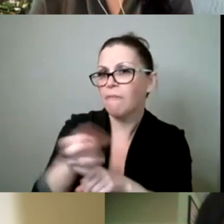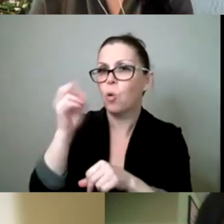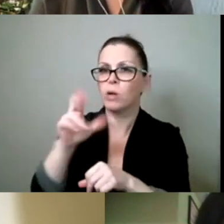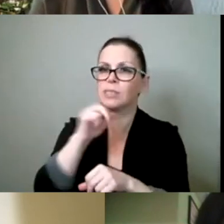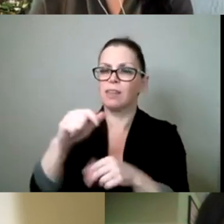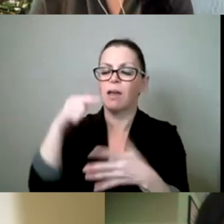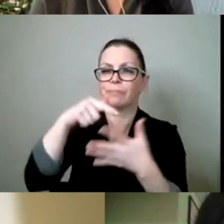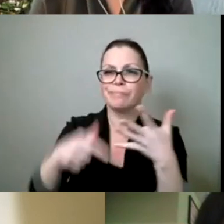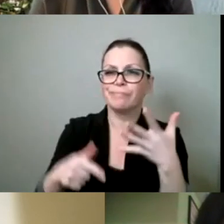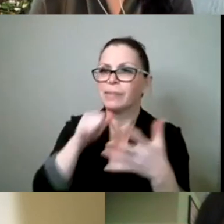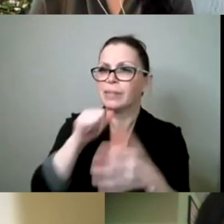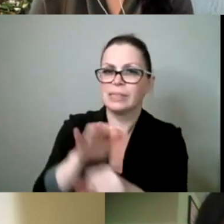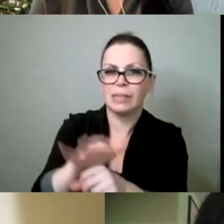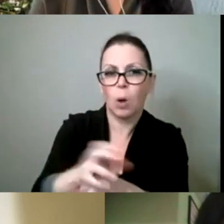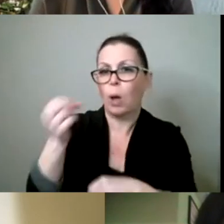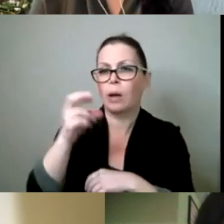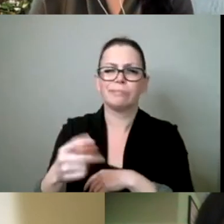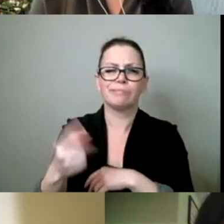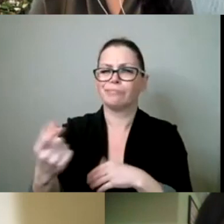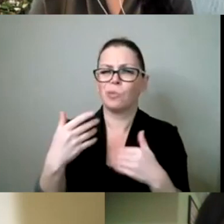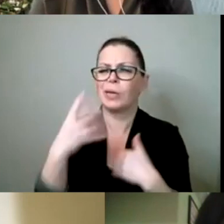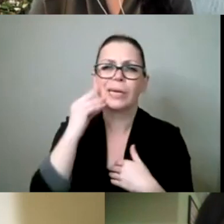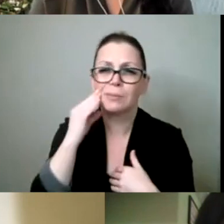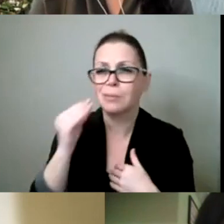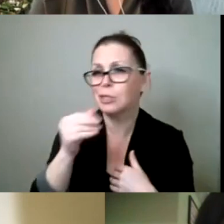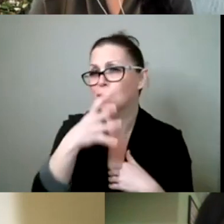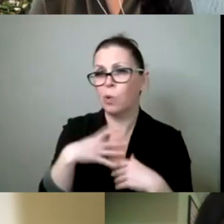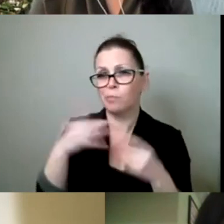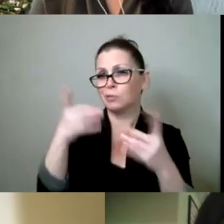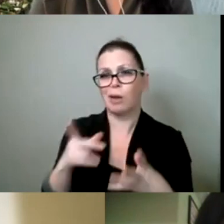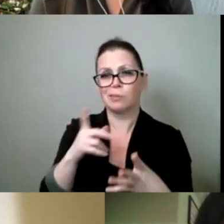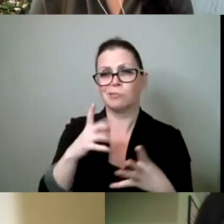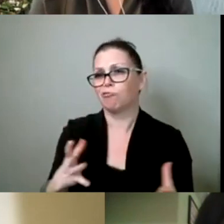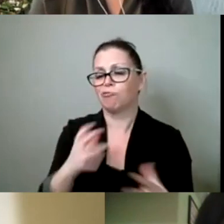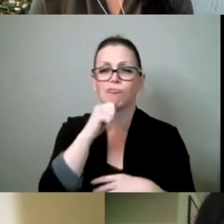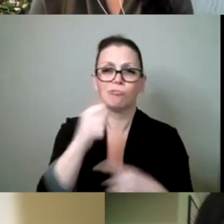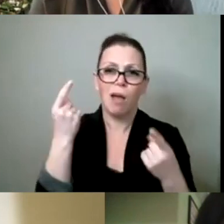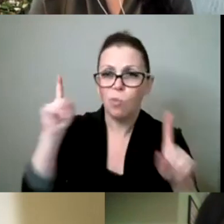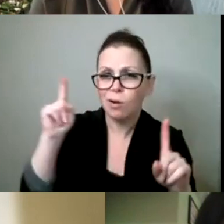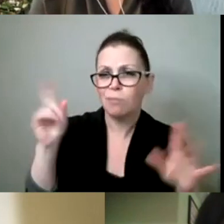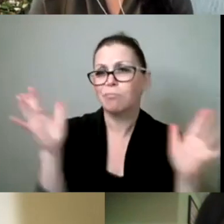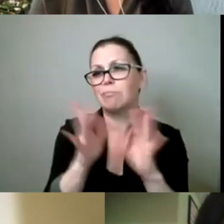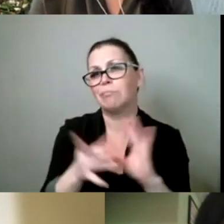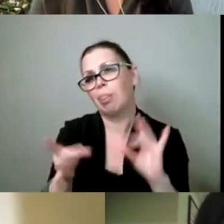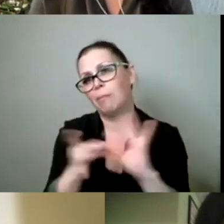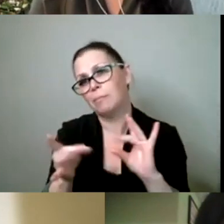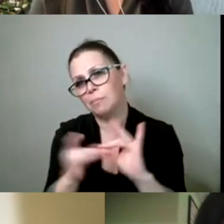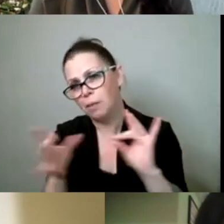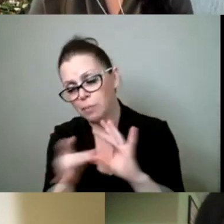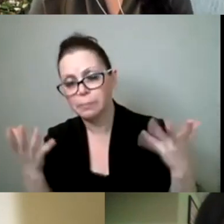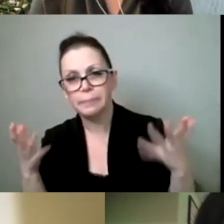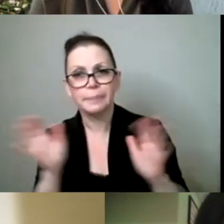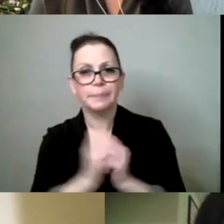or, you know, we had a woman director, it didn't work out, so blah blah blah.